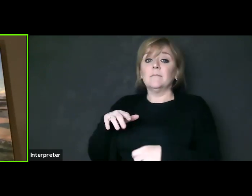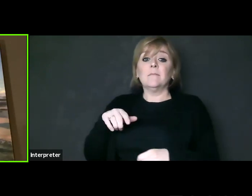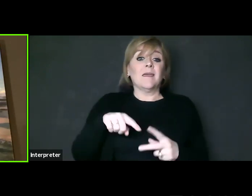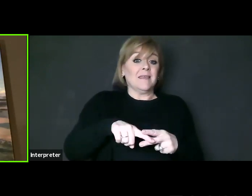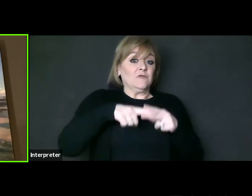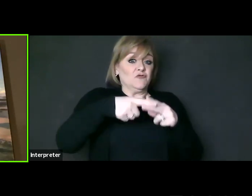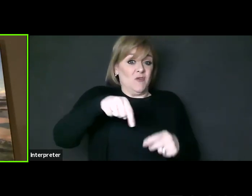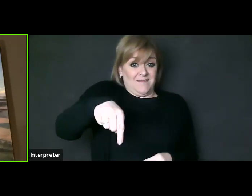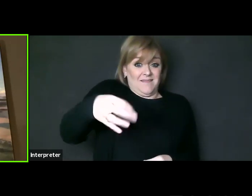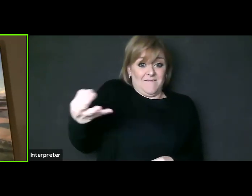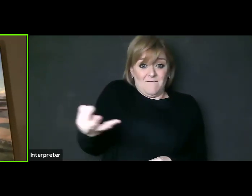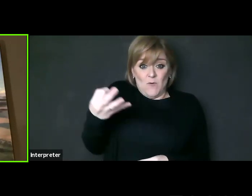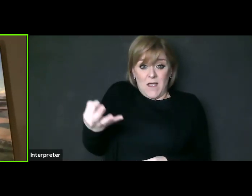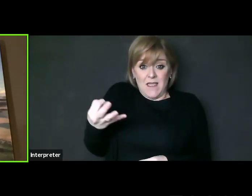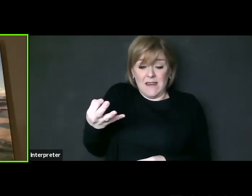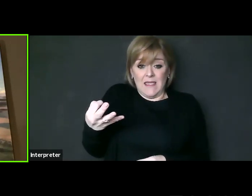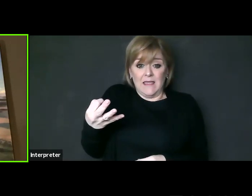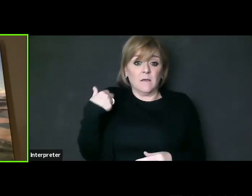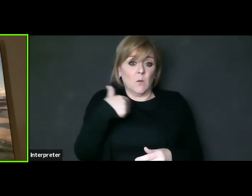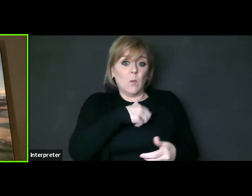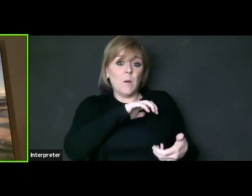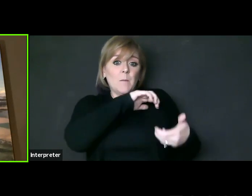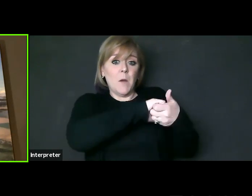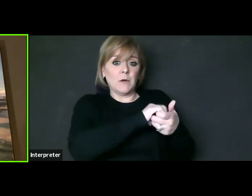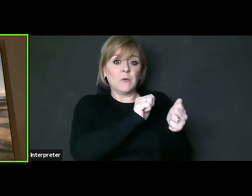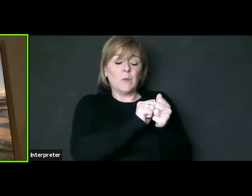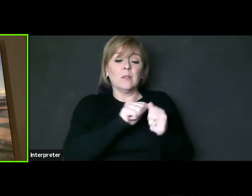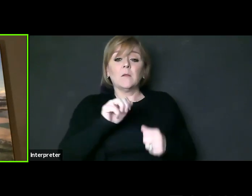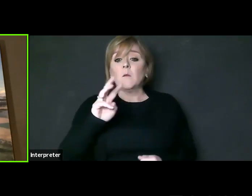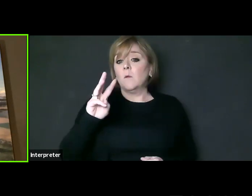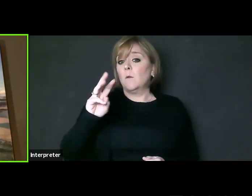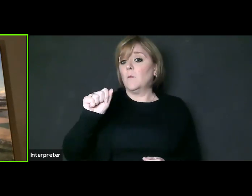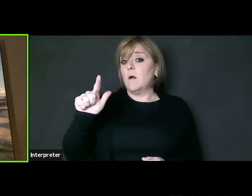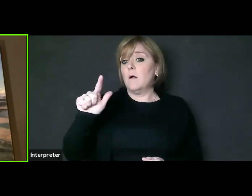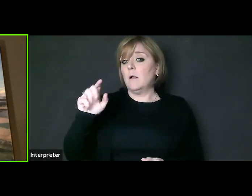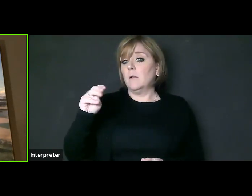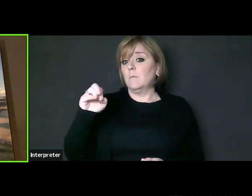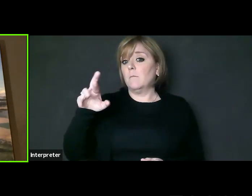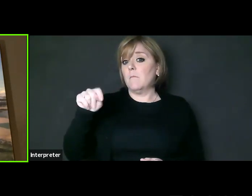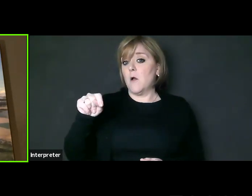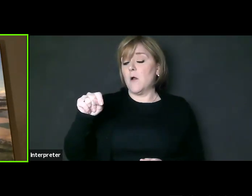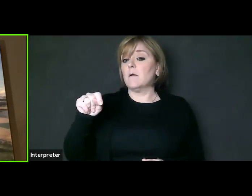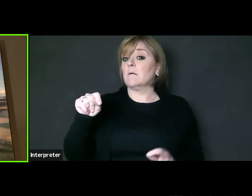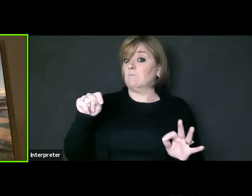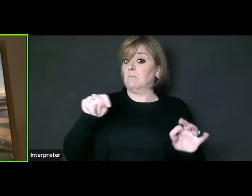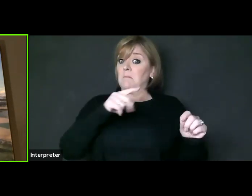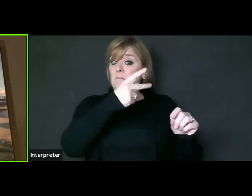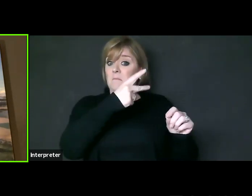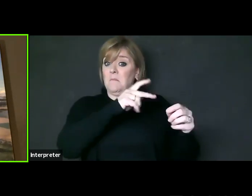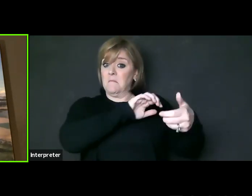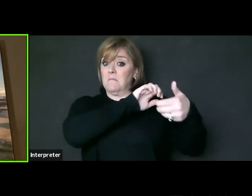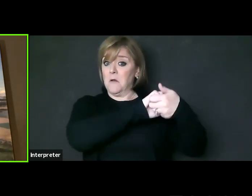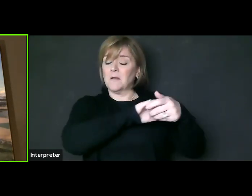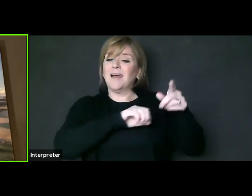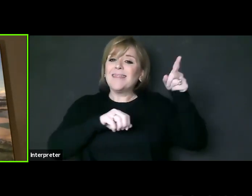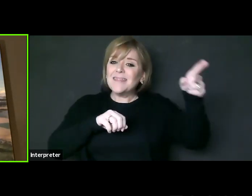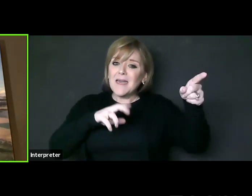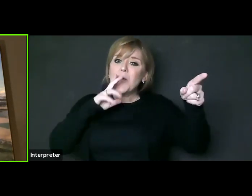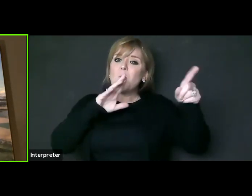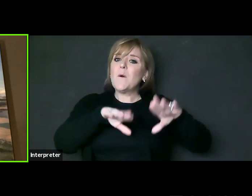week, in a partnership with Walmart, we're glad to announce that they will open a